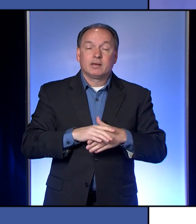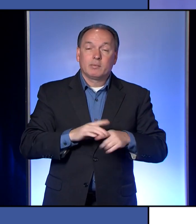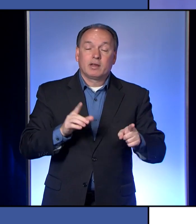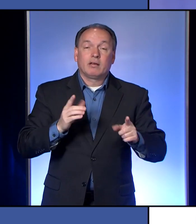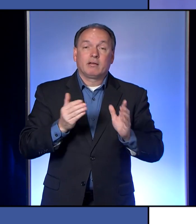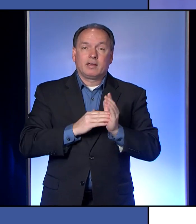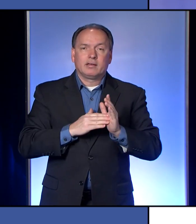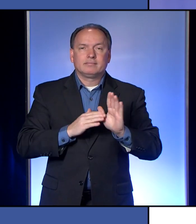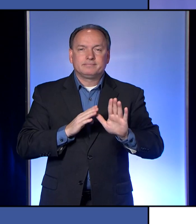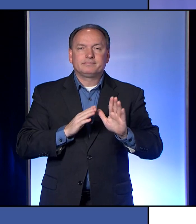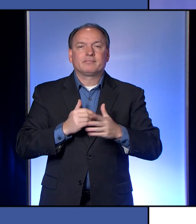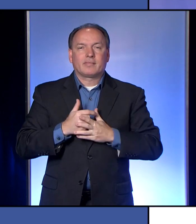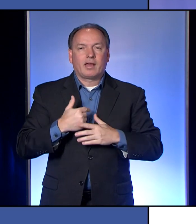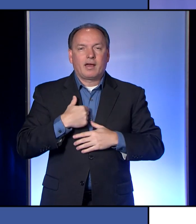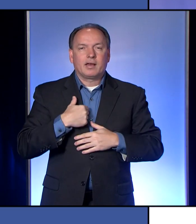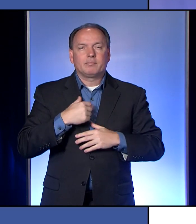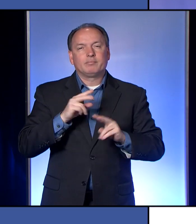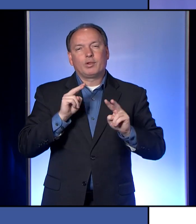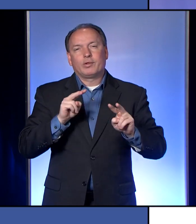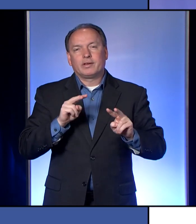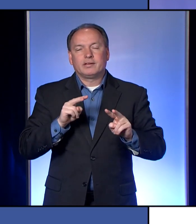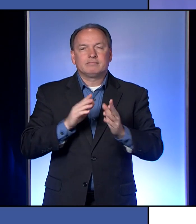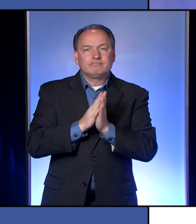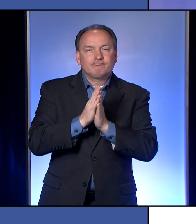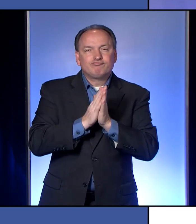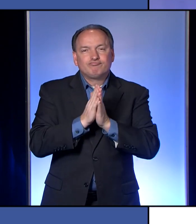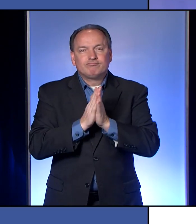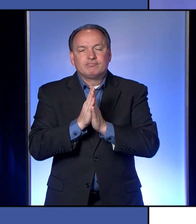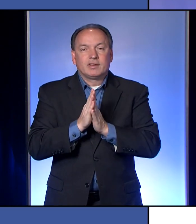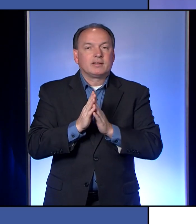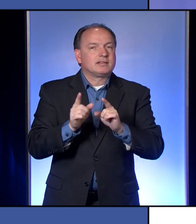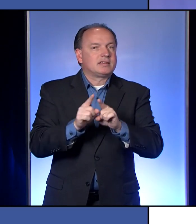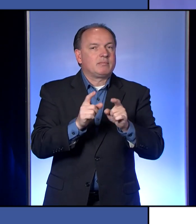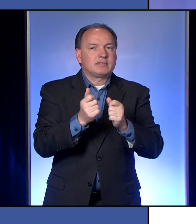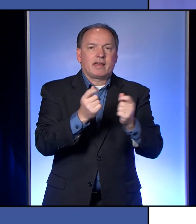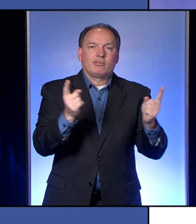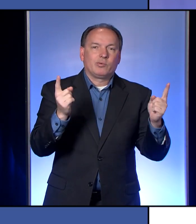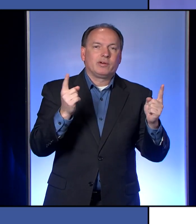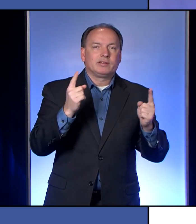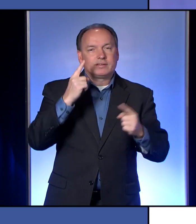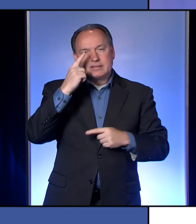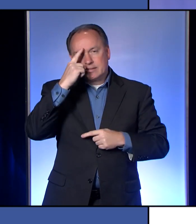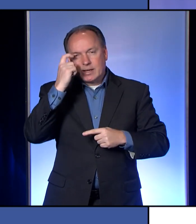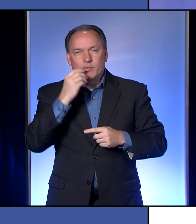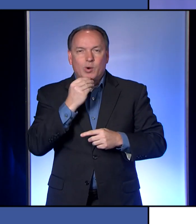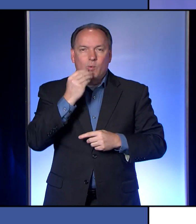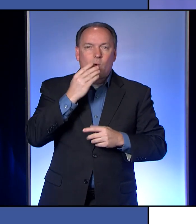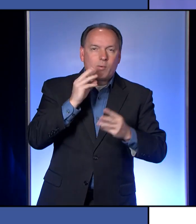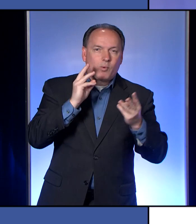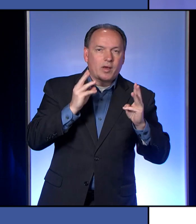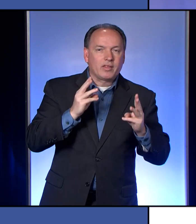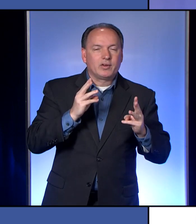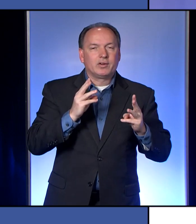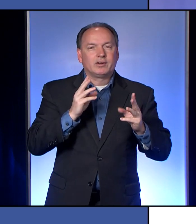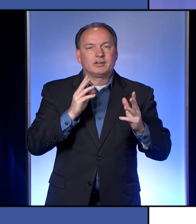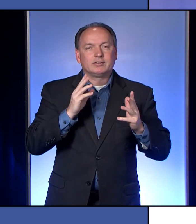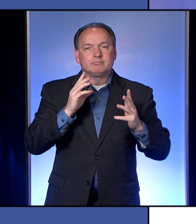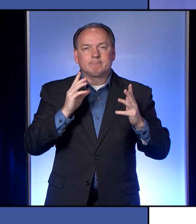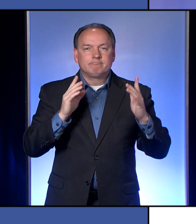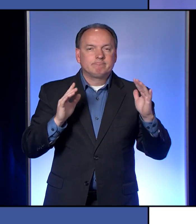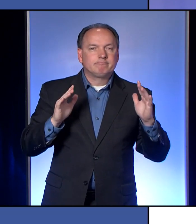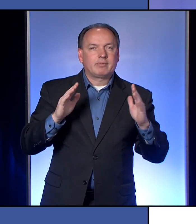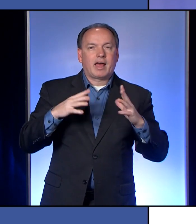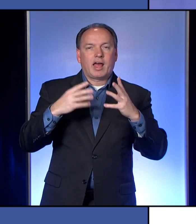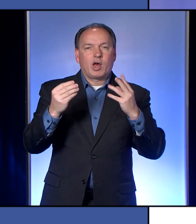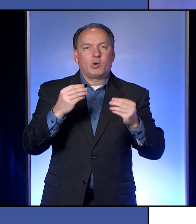again, I'm looking as much forward as anyone else is to summer and warmer weather and just getting